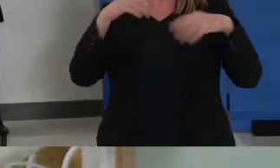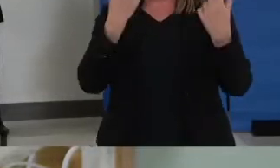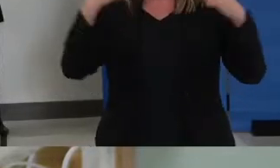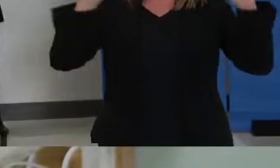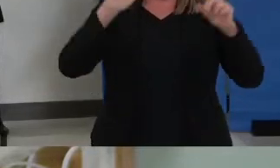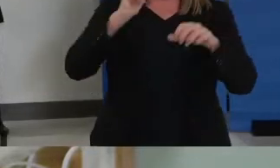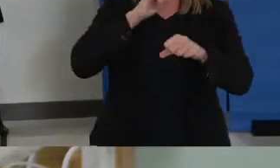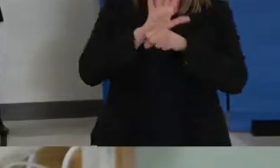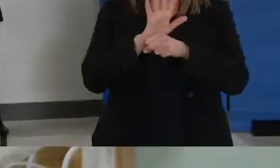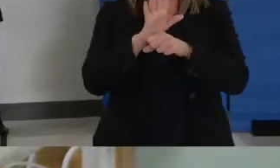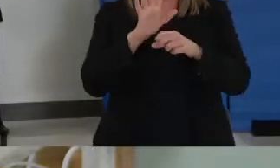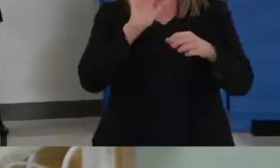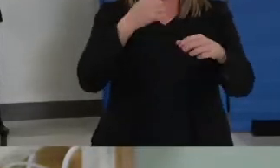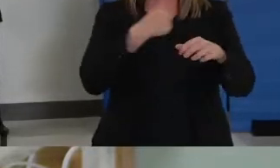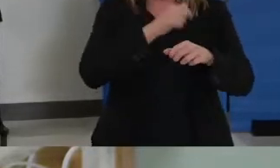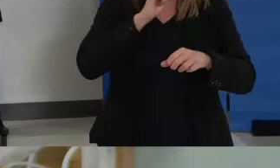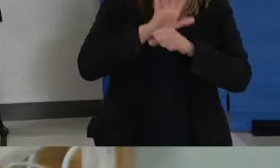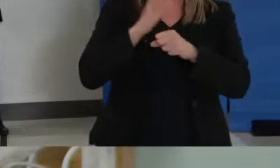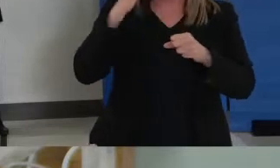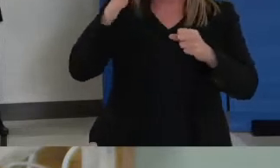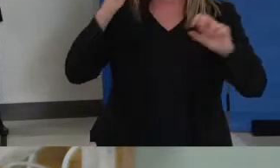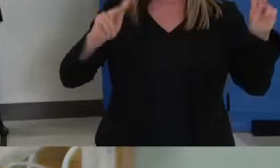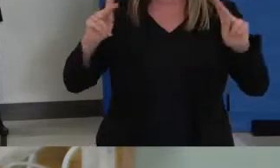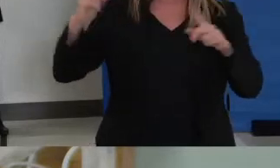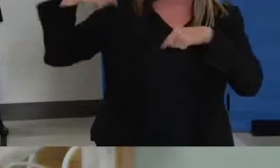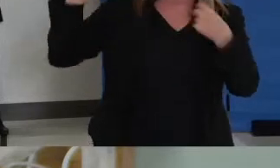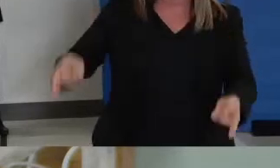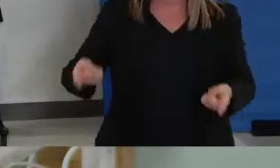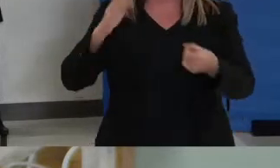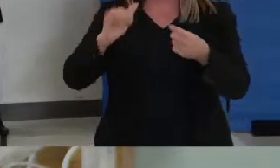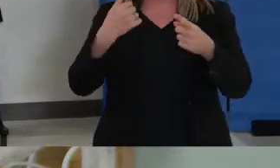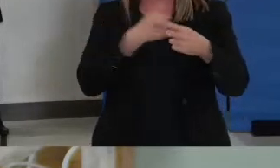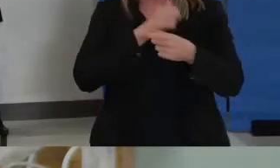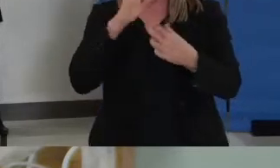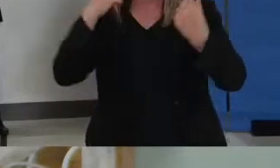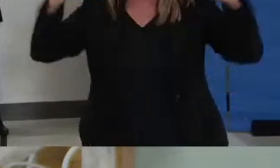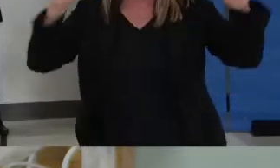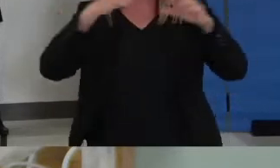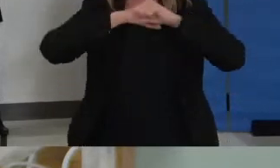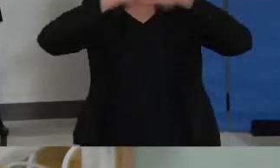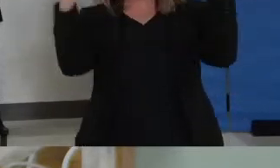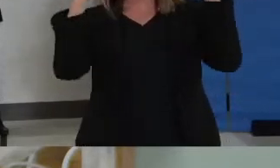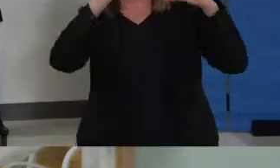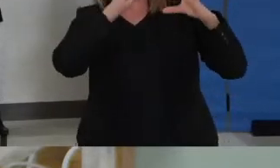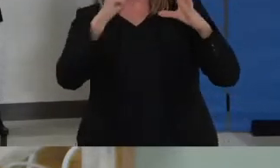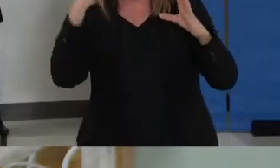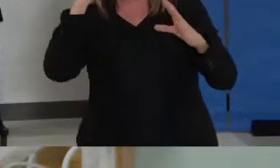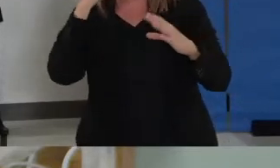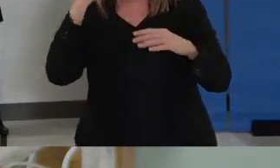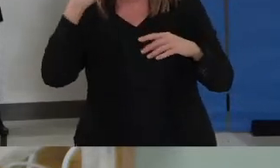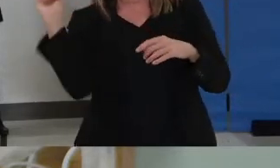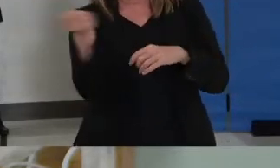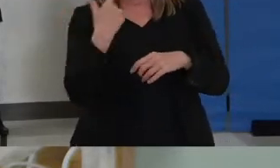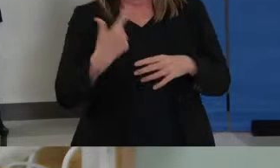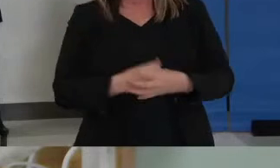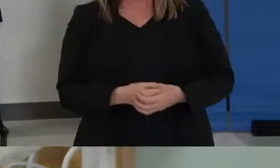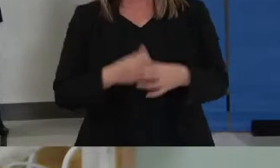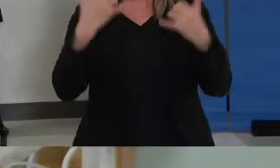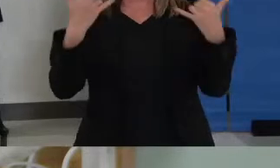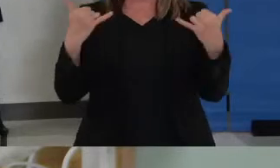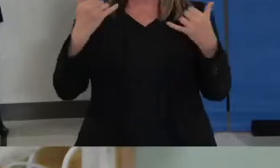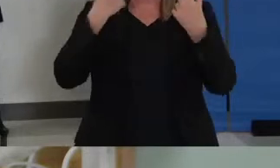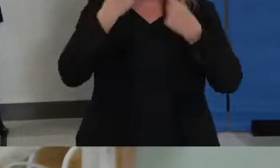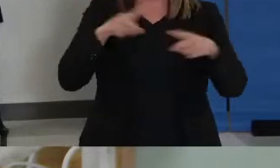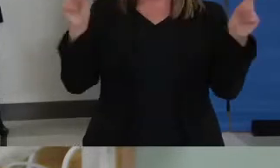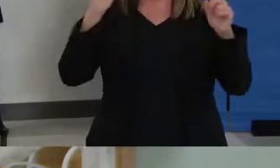day to Californians that we'll be there in the vision of a true California for all. Today's announcement is